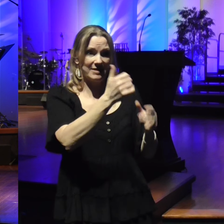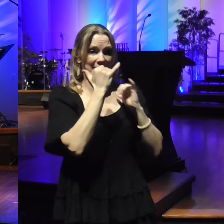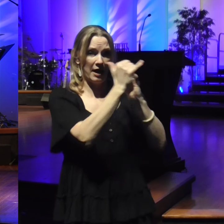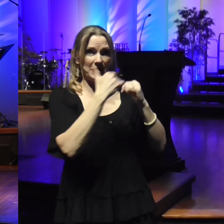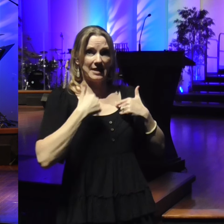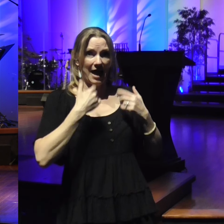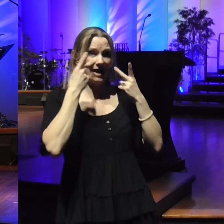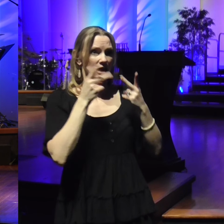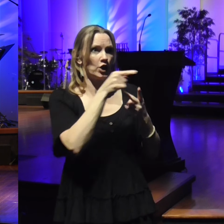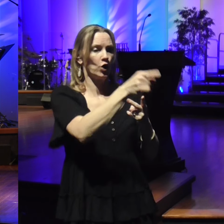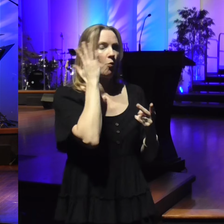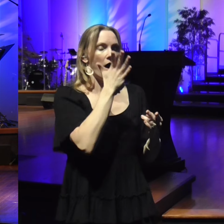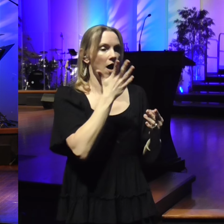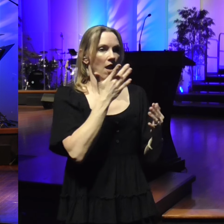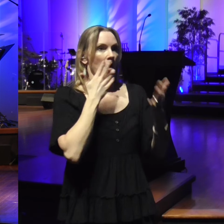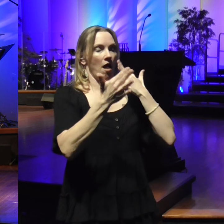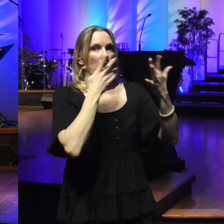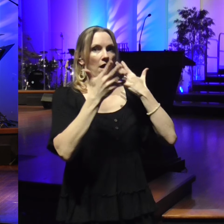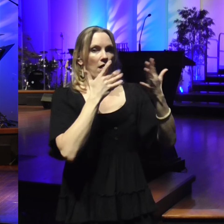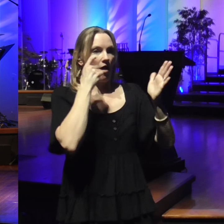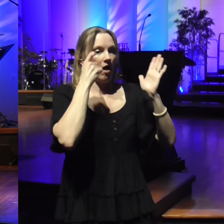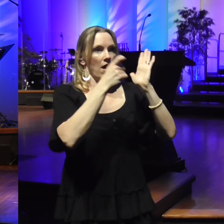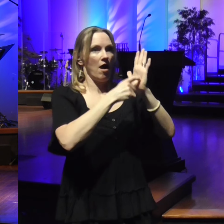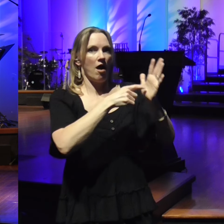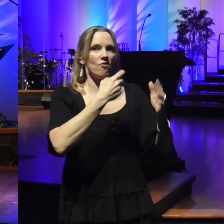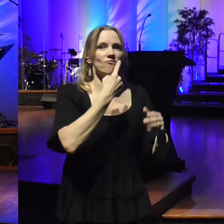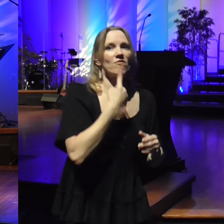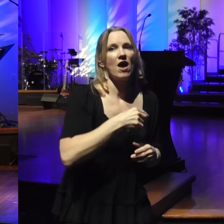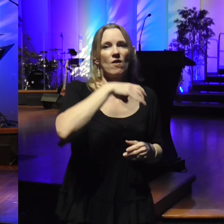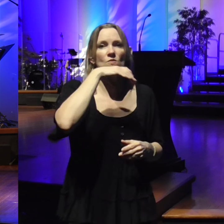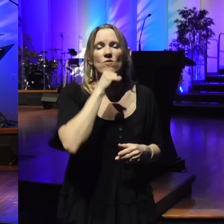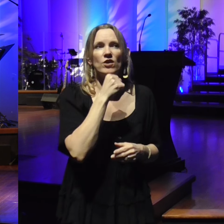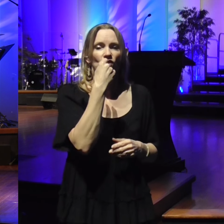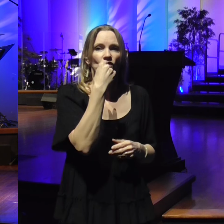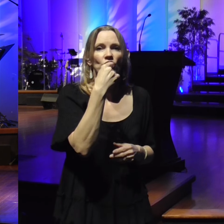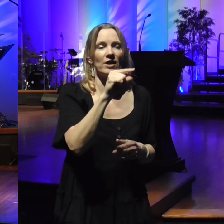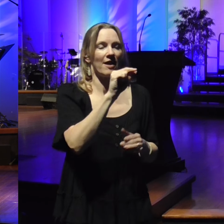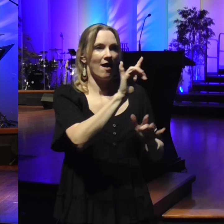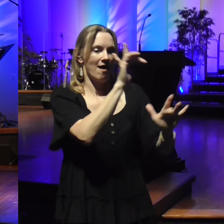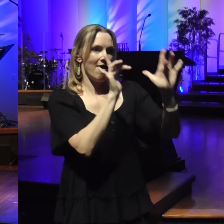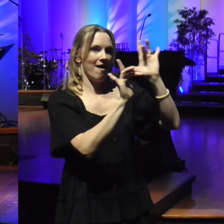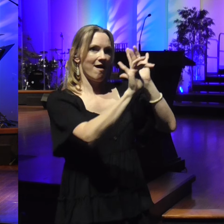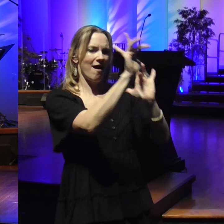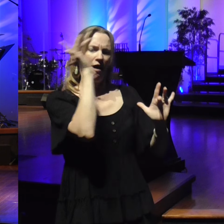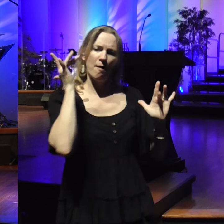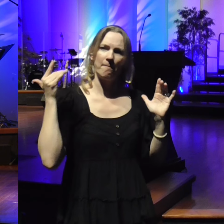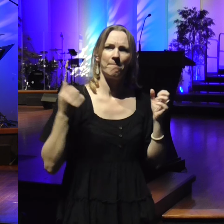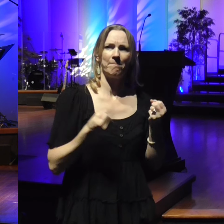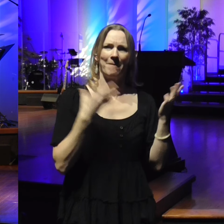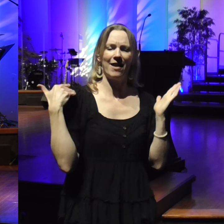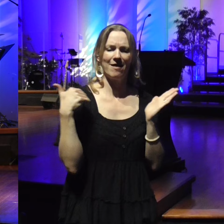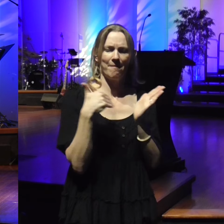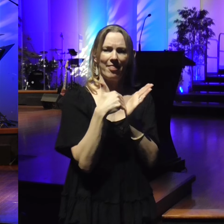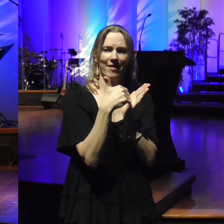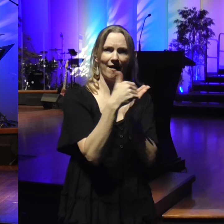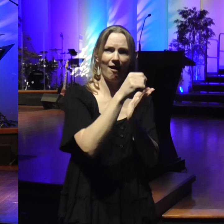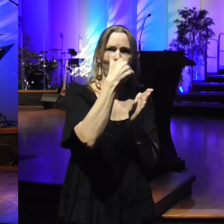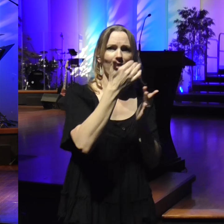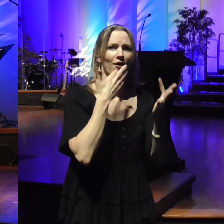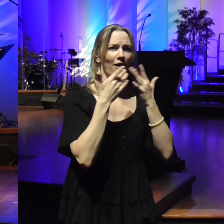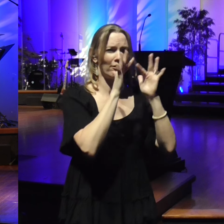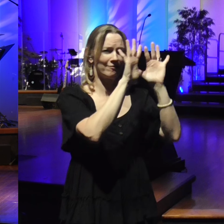colors, yellow, red, and orange, and green, and at least a million